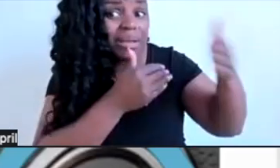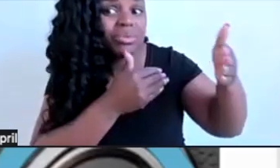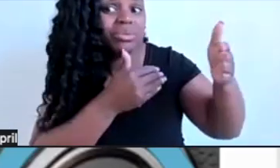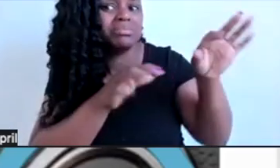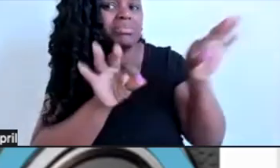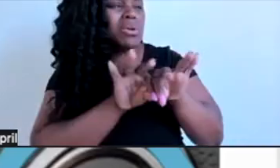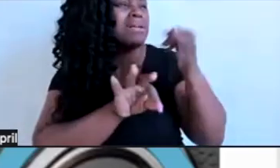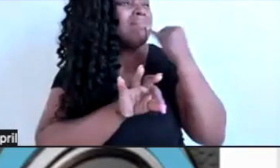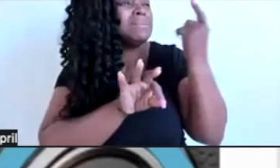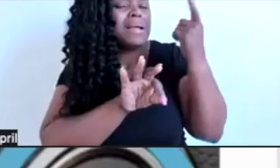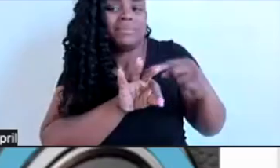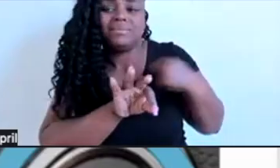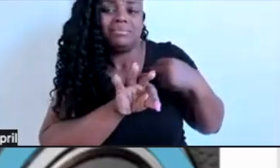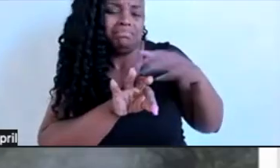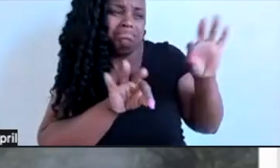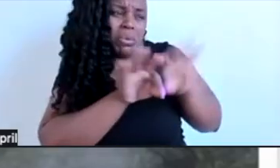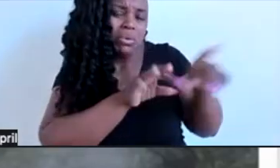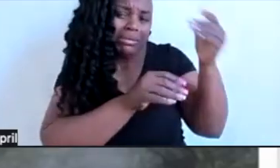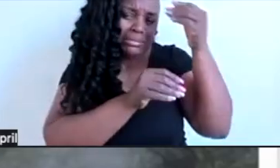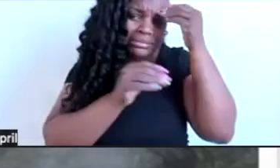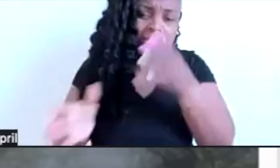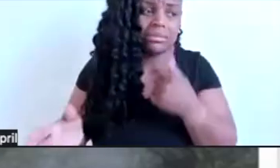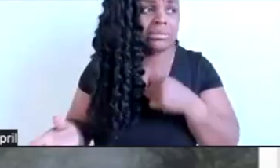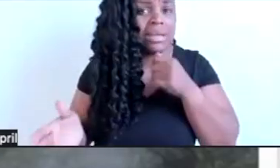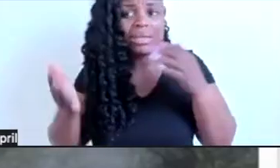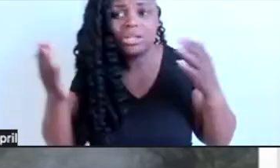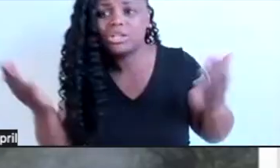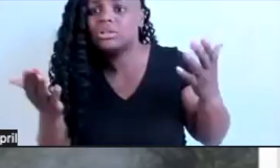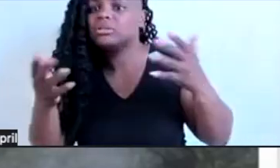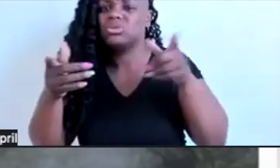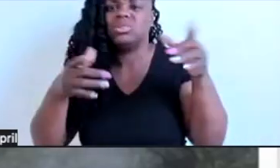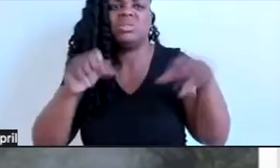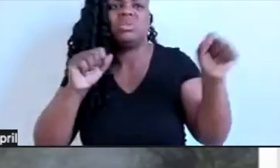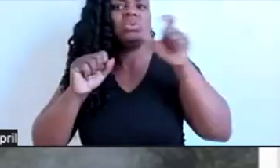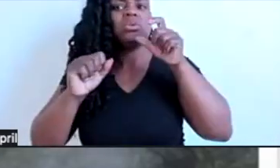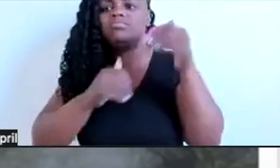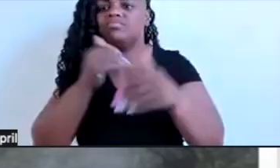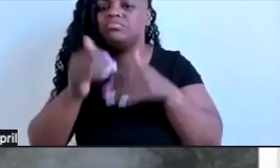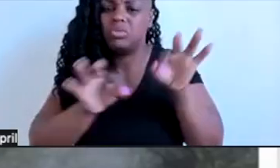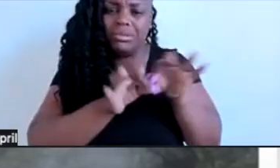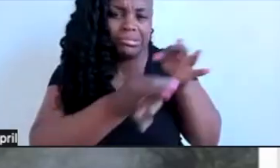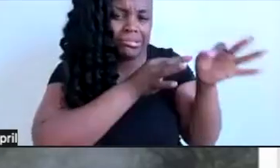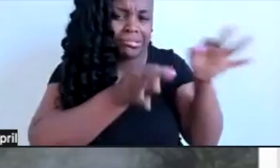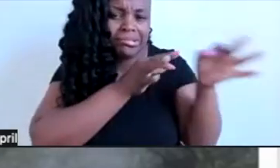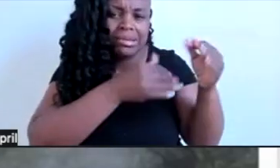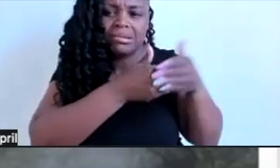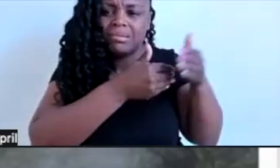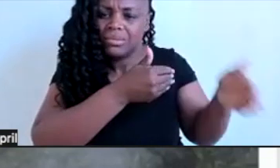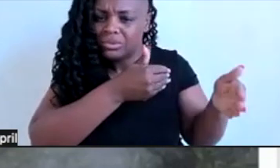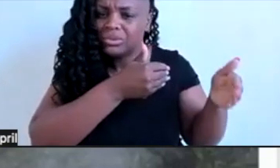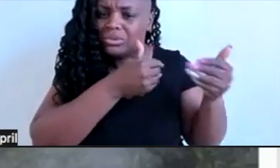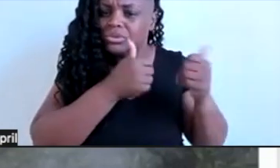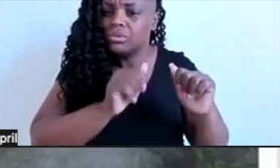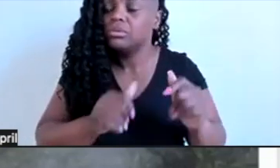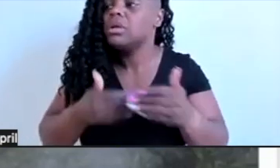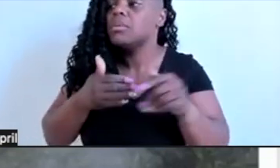home when the earthquake happens. There could be larger natural gas distribution lines in your neighborhood. If there is